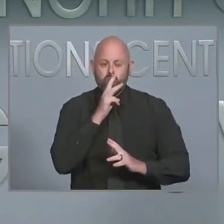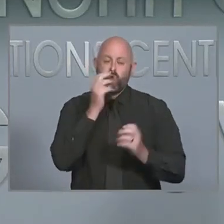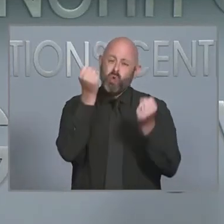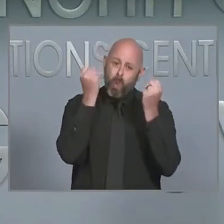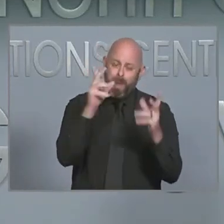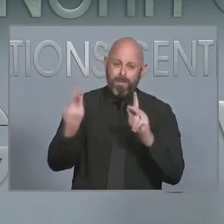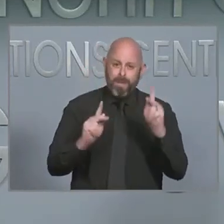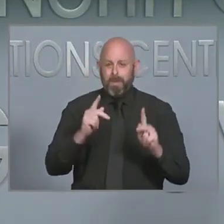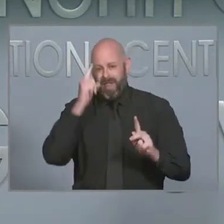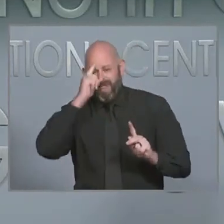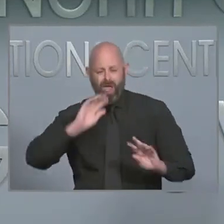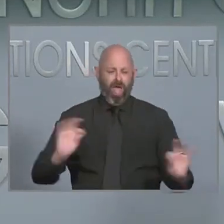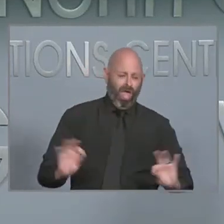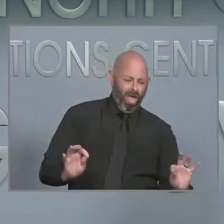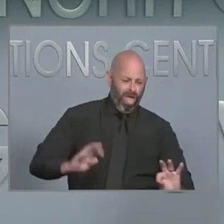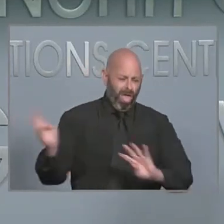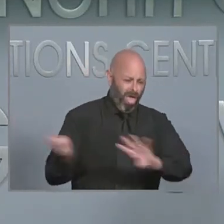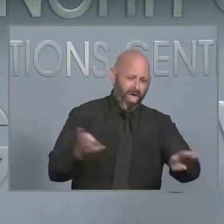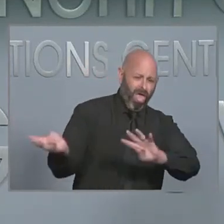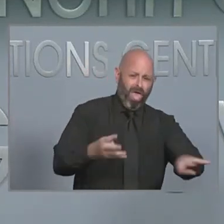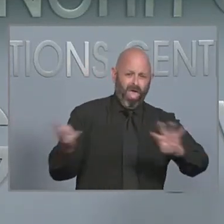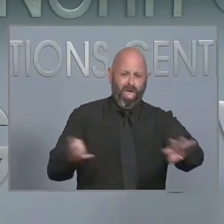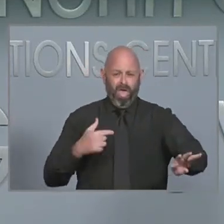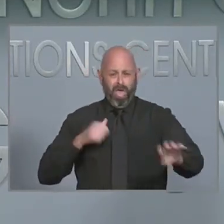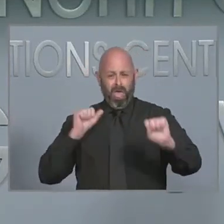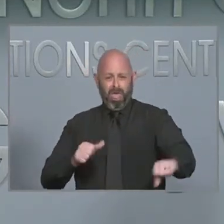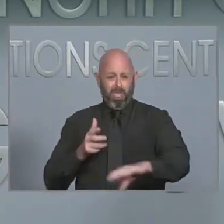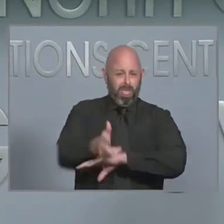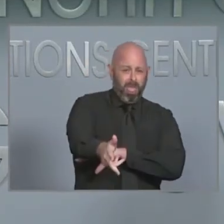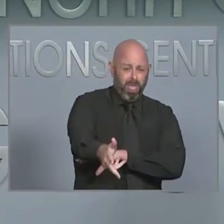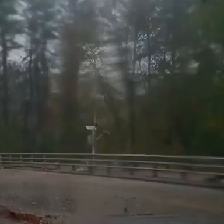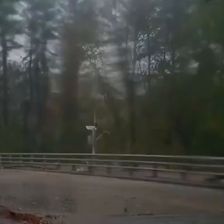So turn around, don't drown.